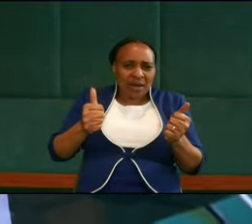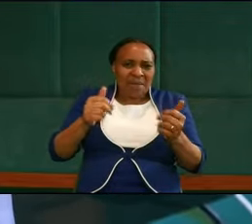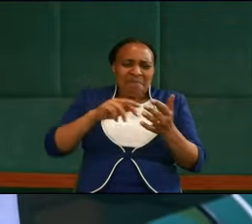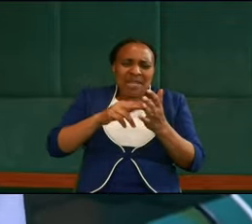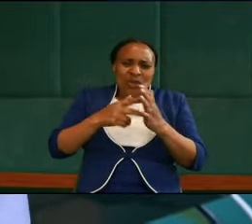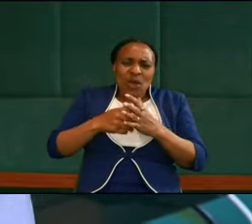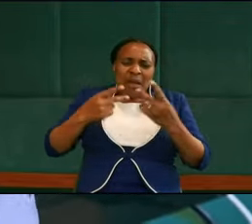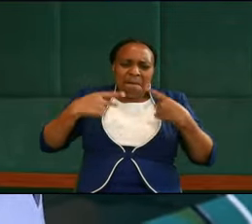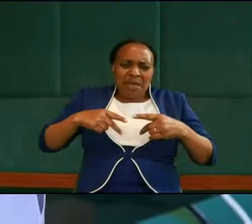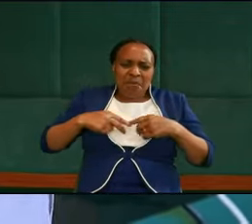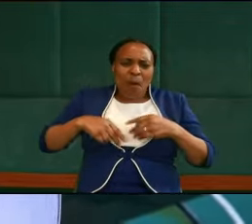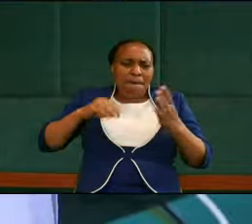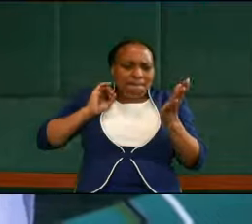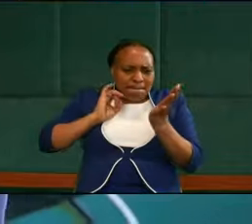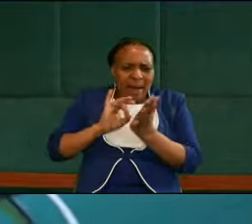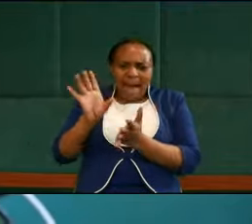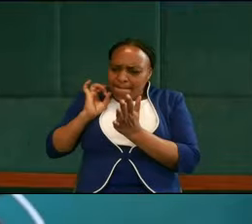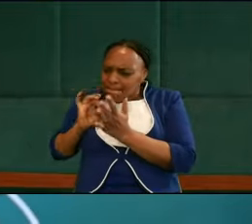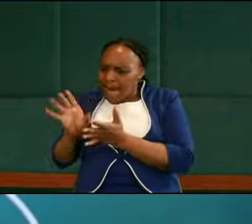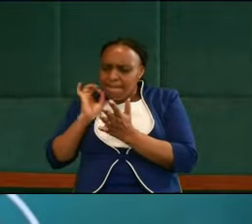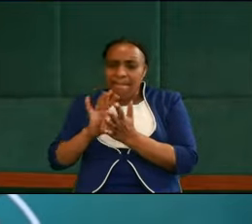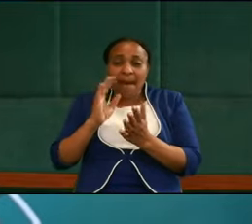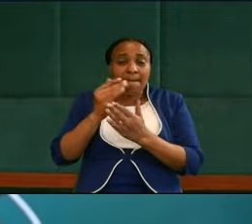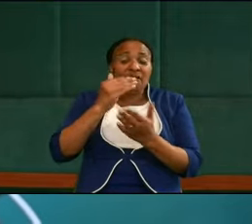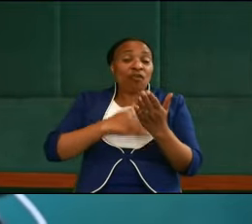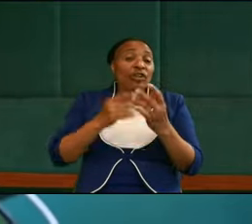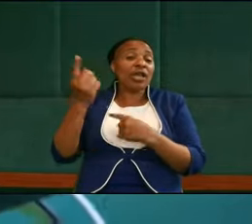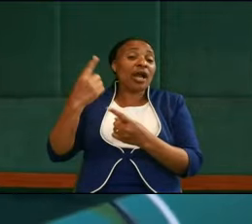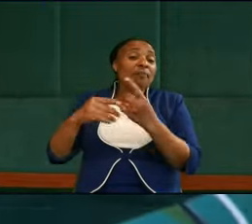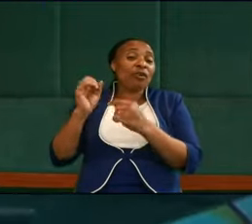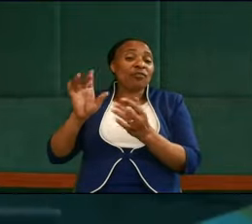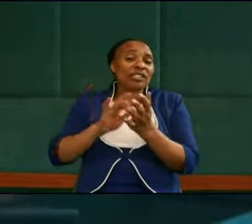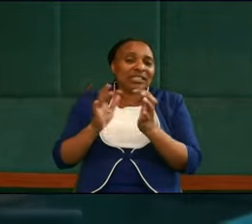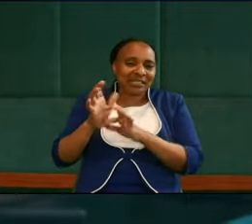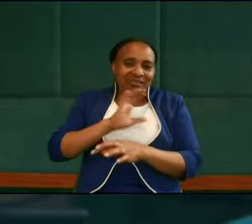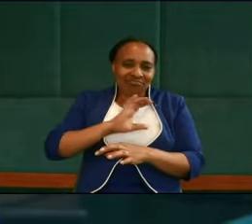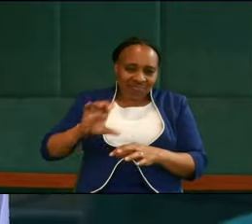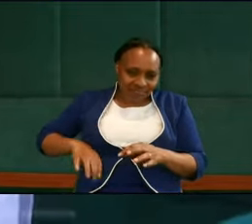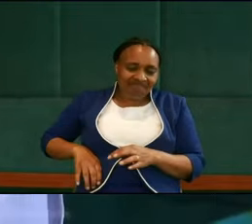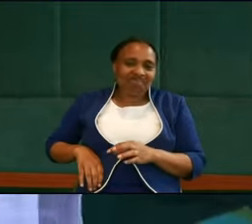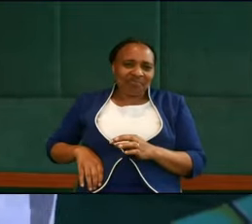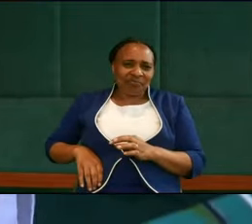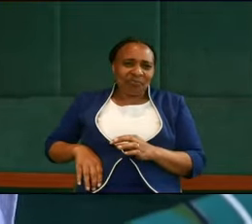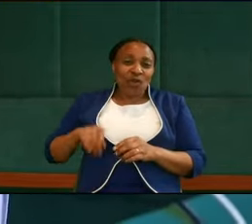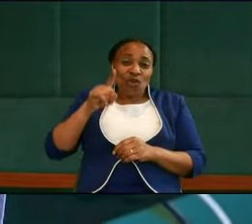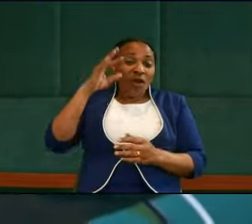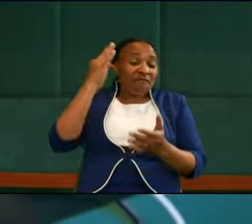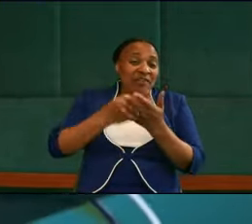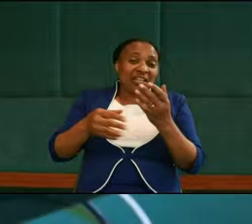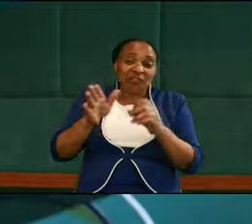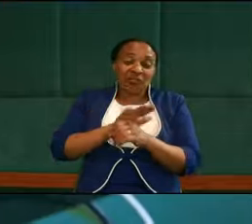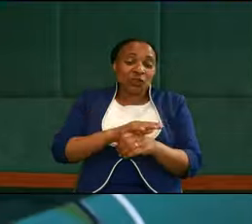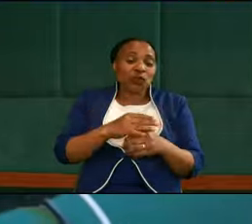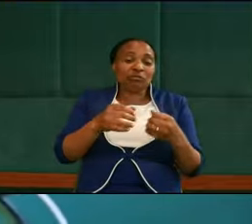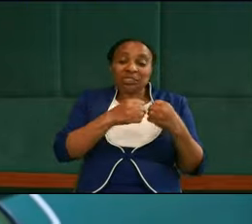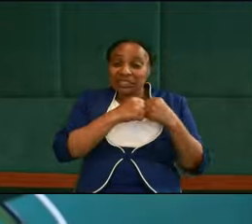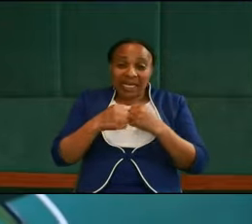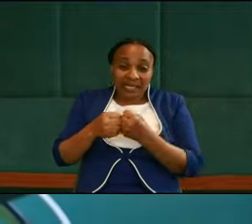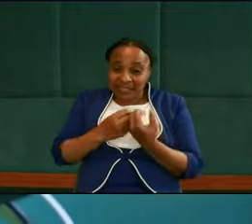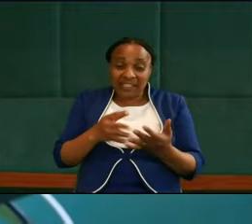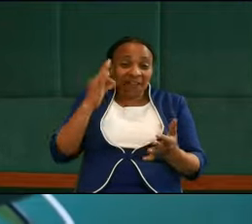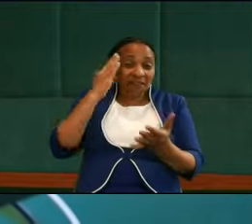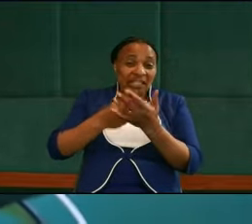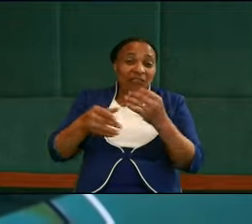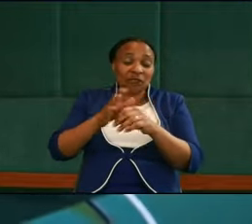sad. Before the coming of Jesus, your faithfulness to God, your faithfulness to your family, your faithfulness